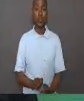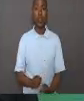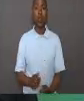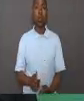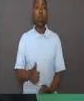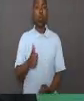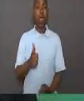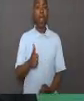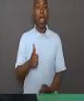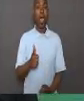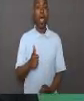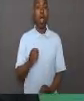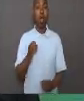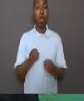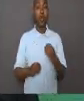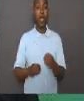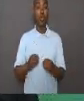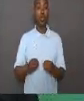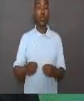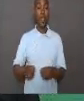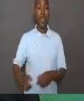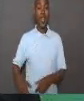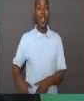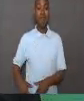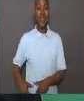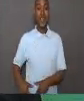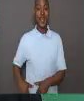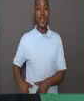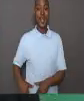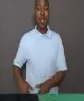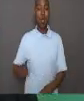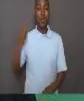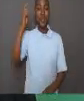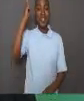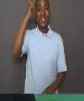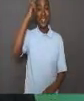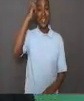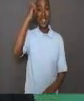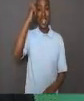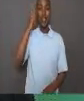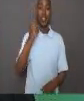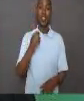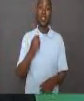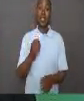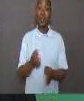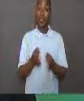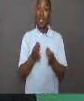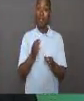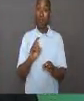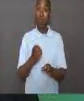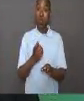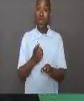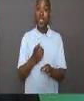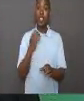organ like the liver or the brain, the functions in that organ may